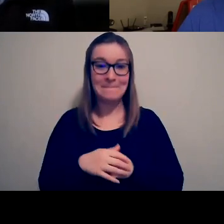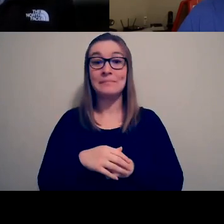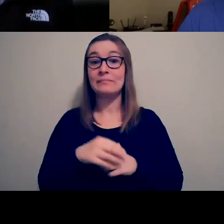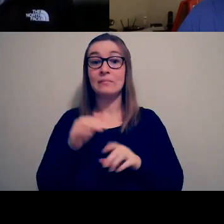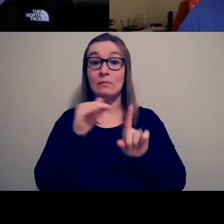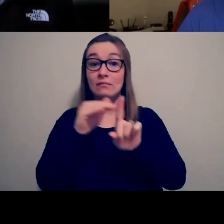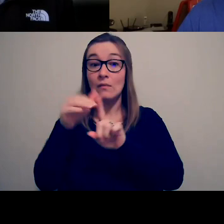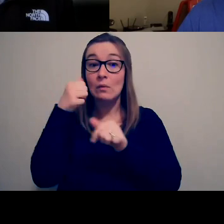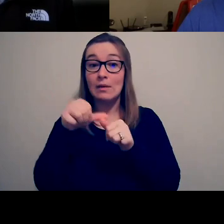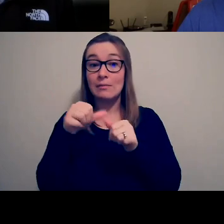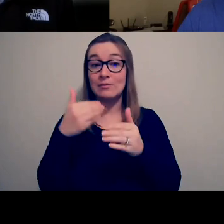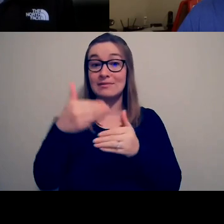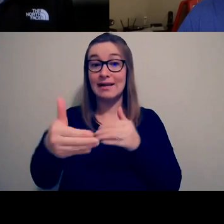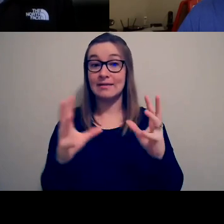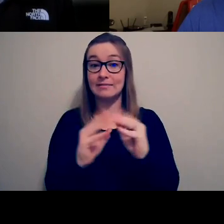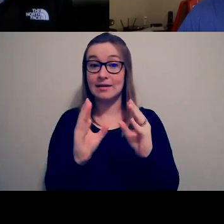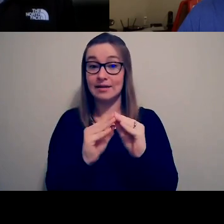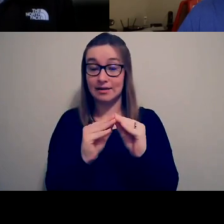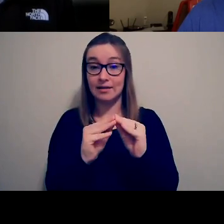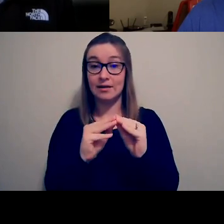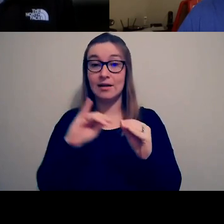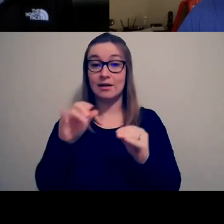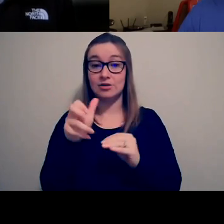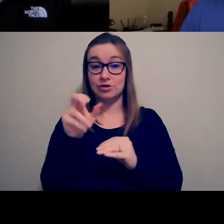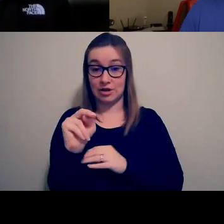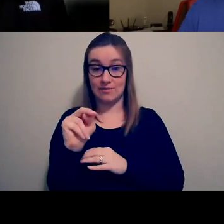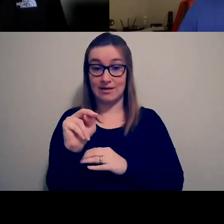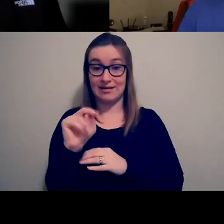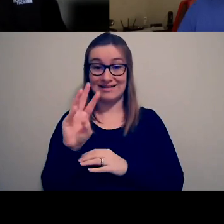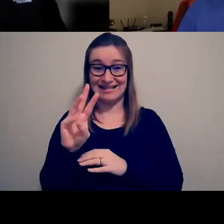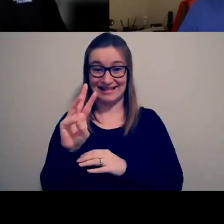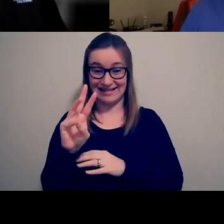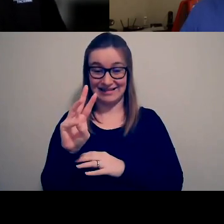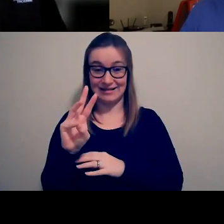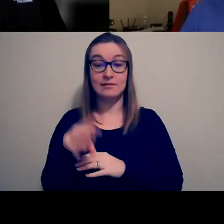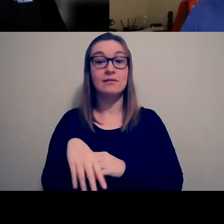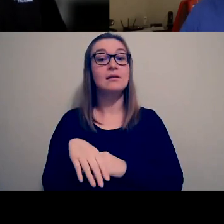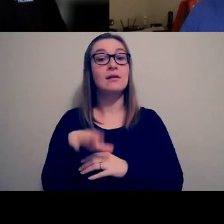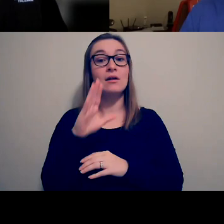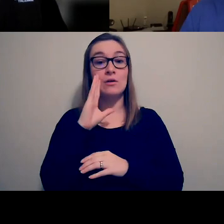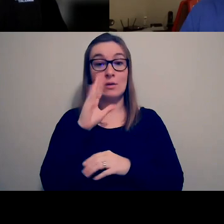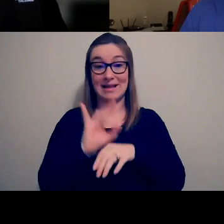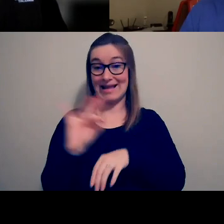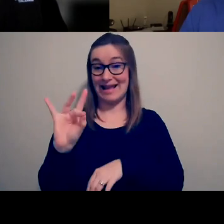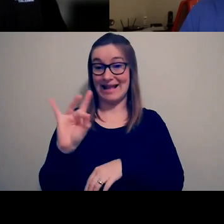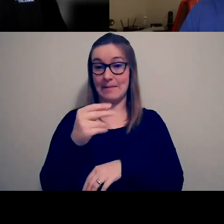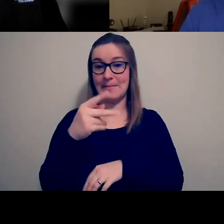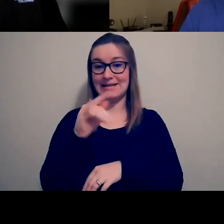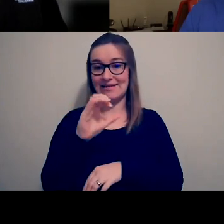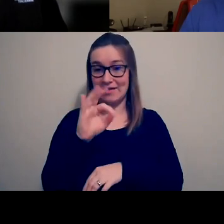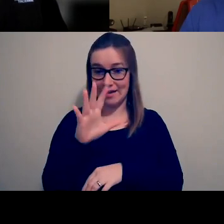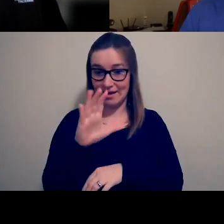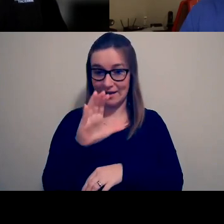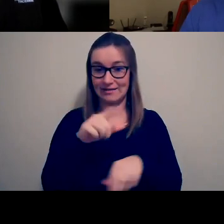reminder, our next meetup is on January 6th. It's going to be at 8 a.m. Pacific, 10